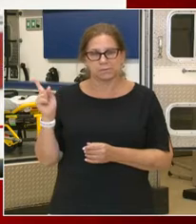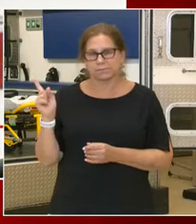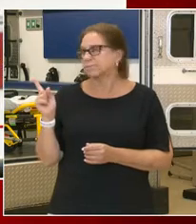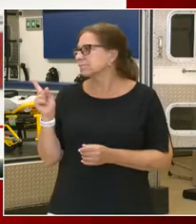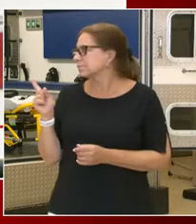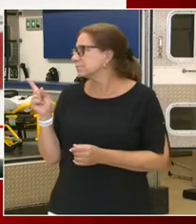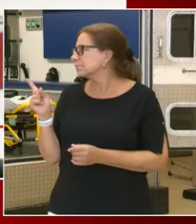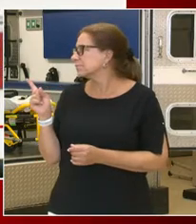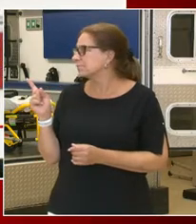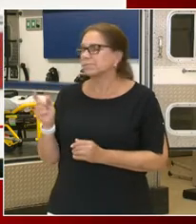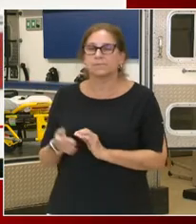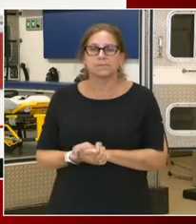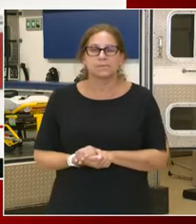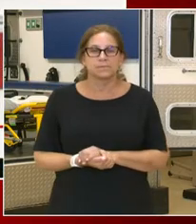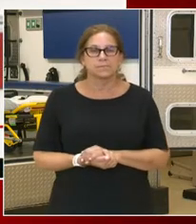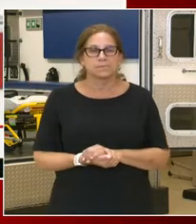but